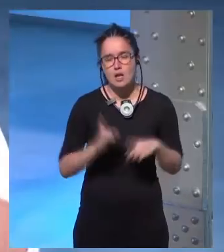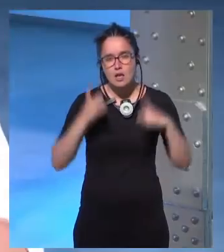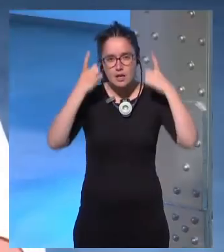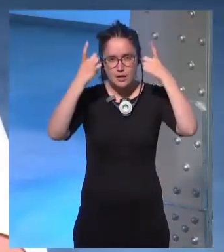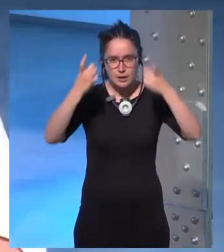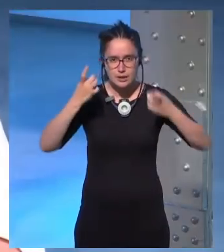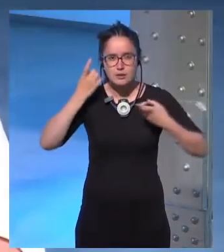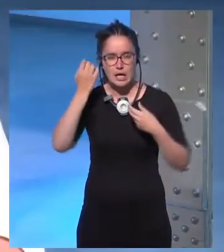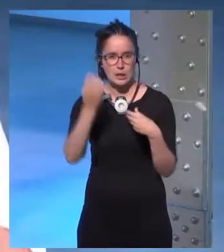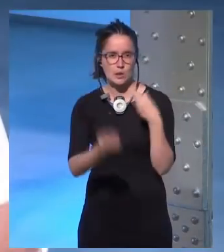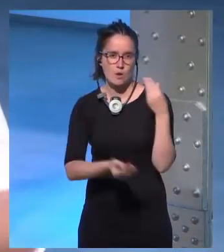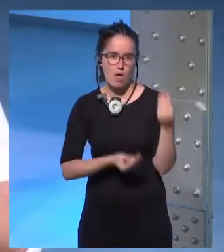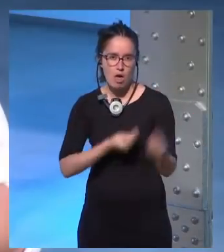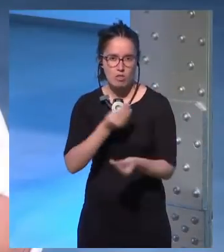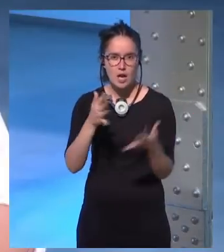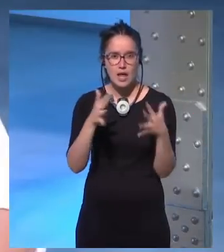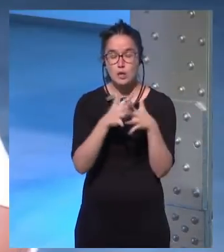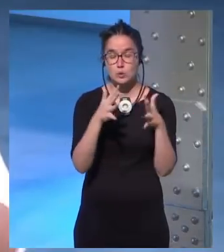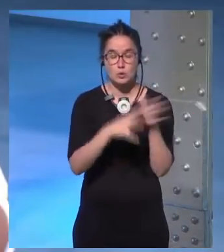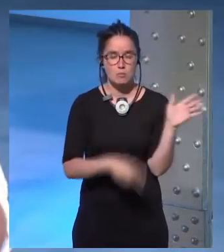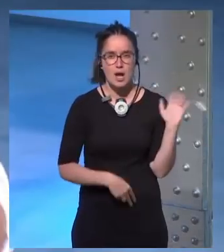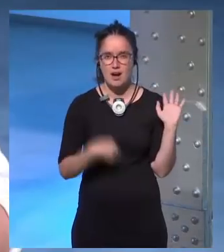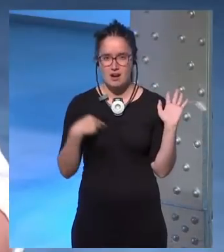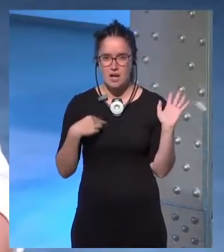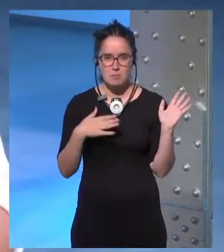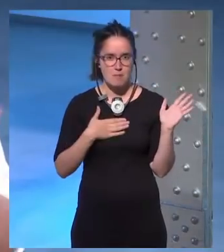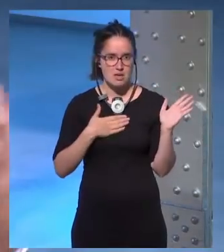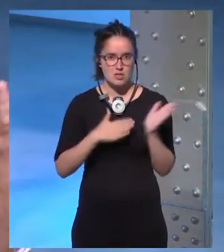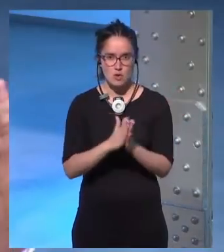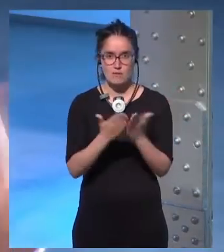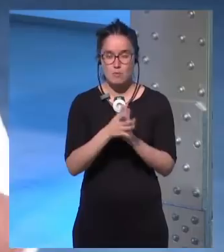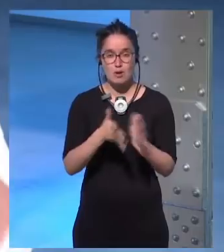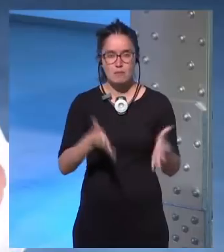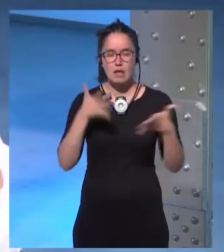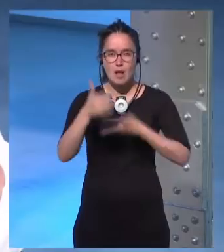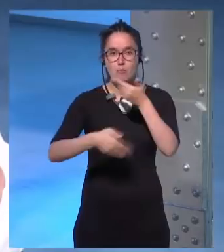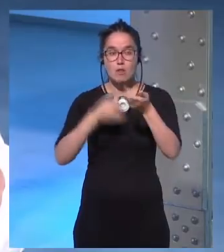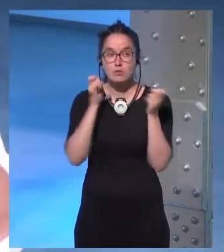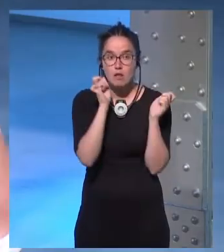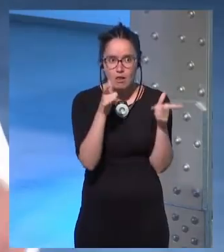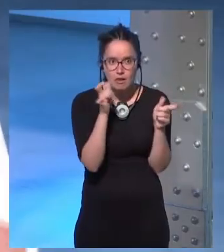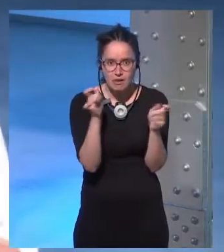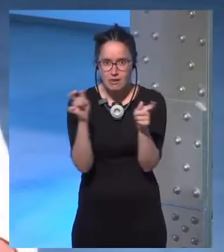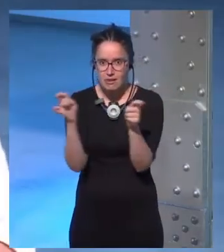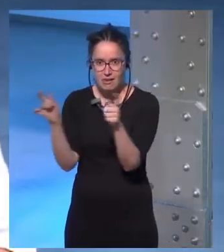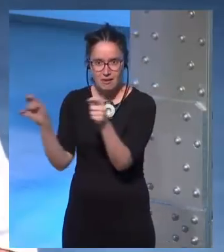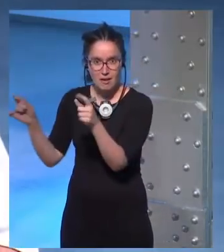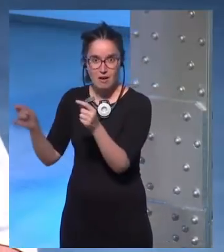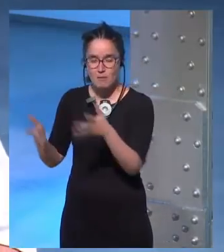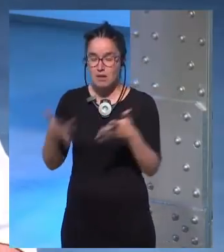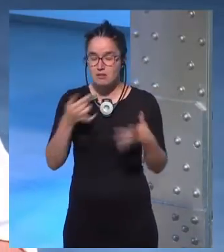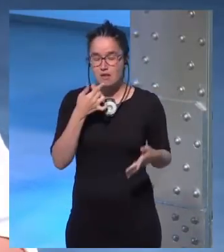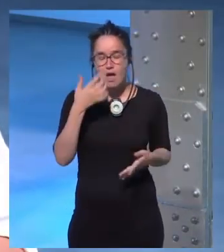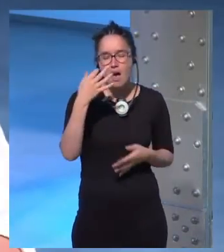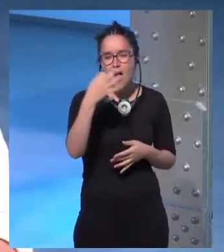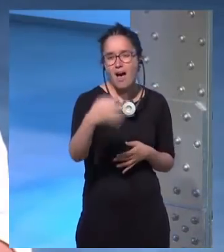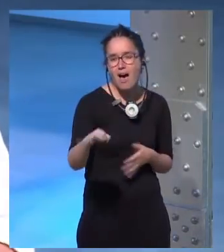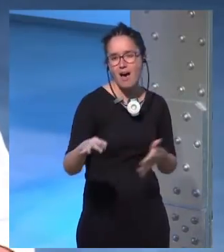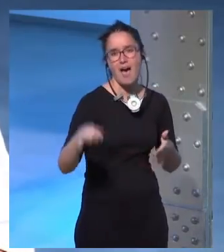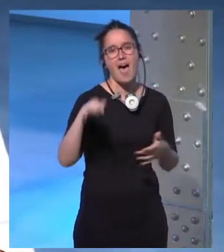stroke outlines, because I love that process of discovery and going, oh, that's what I was dealing with. So.